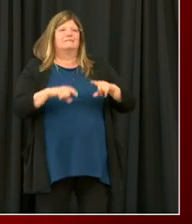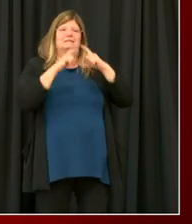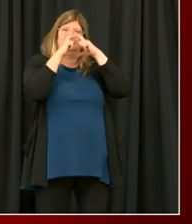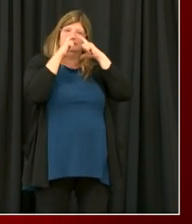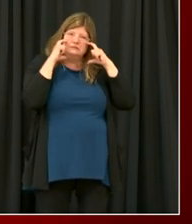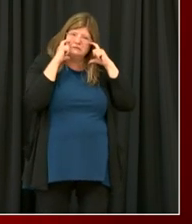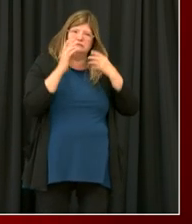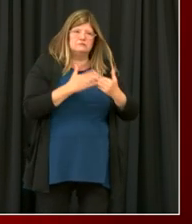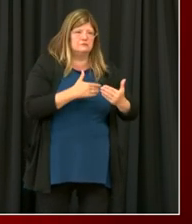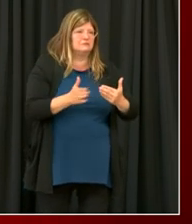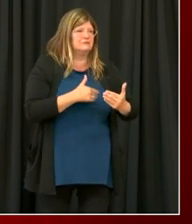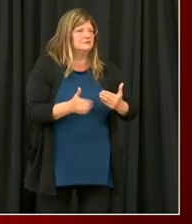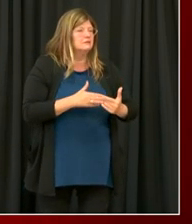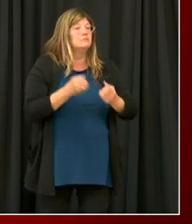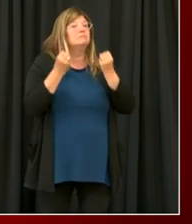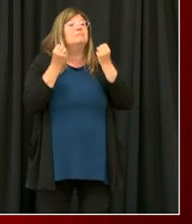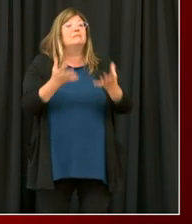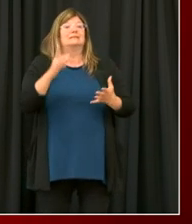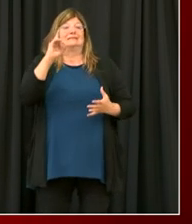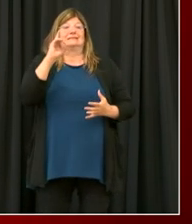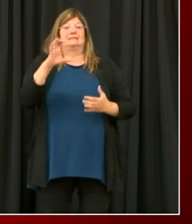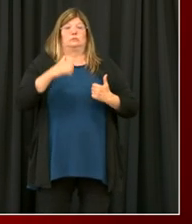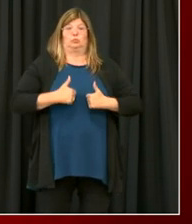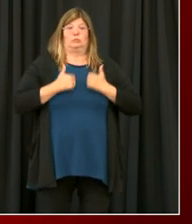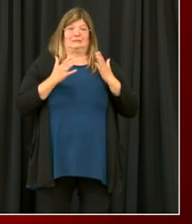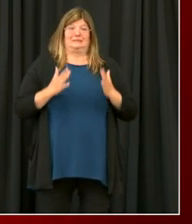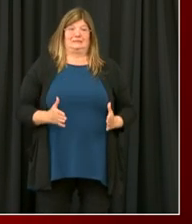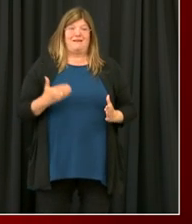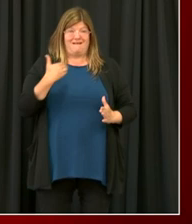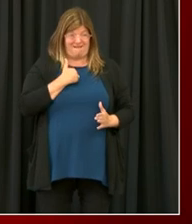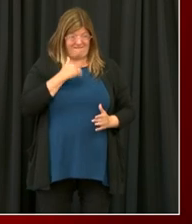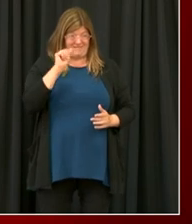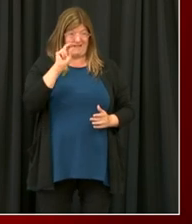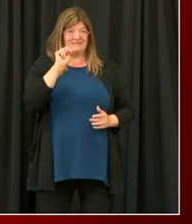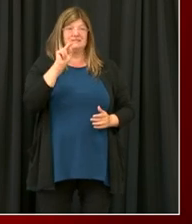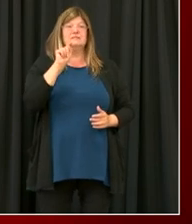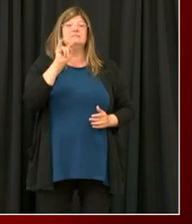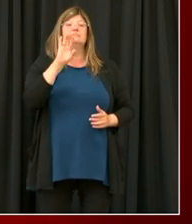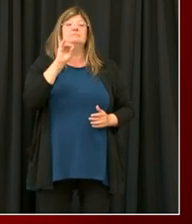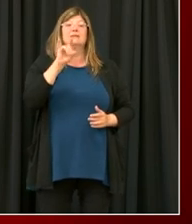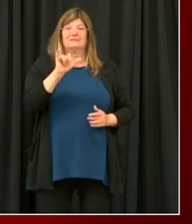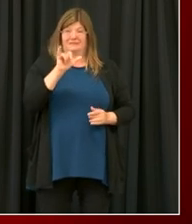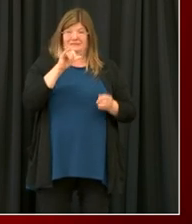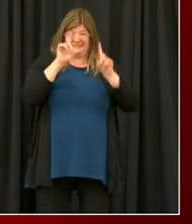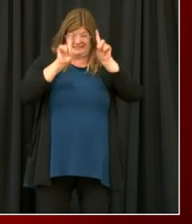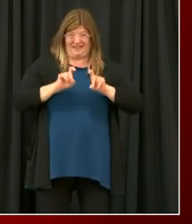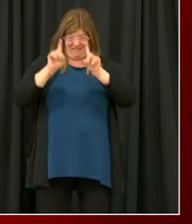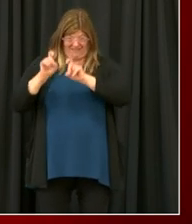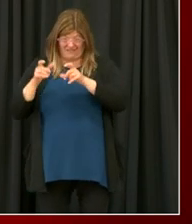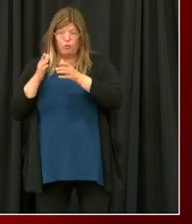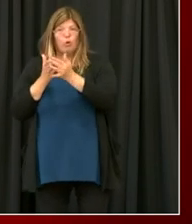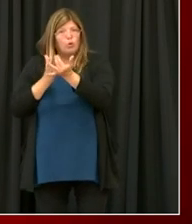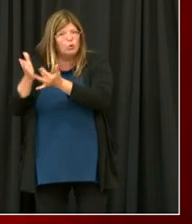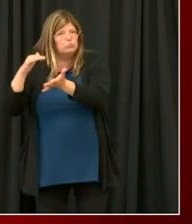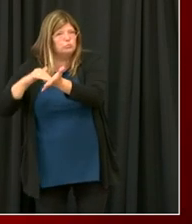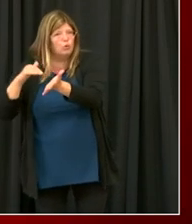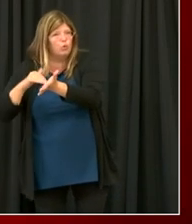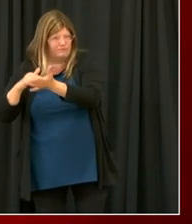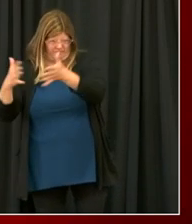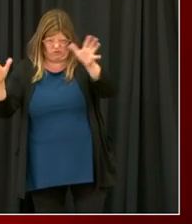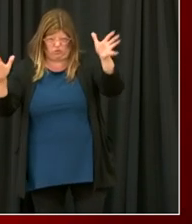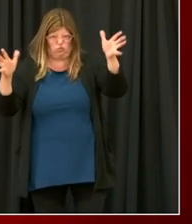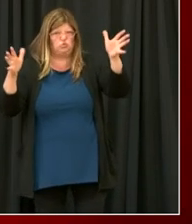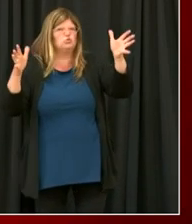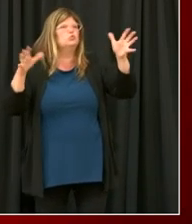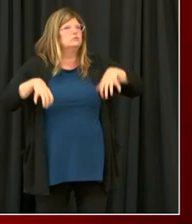their healthcare provider. So one of the things that the mayor has stated today that I want to emphasize is that while we have expanded